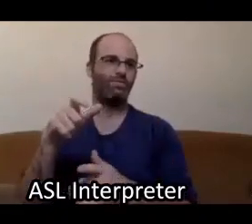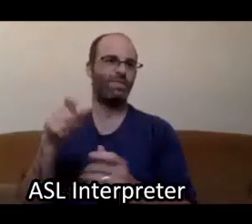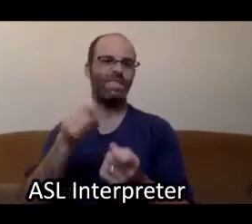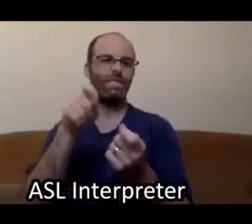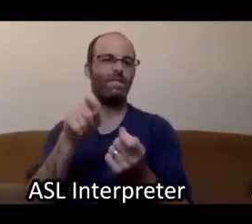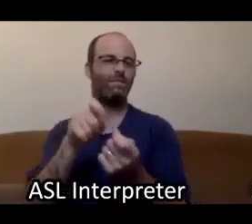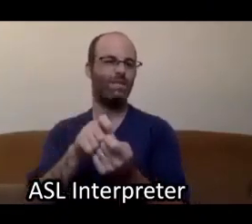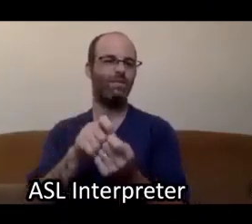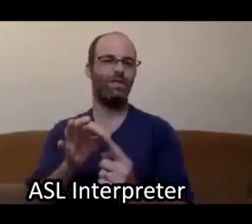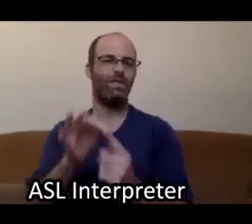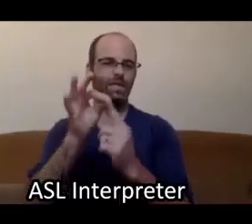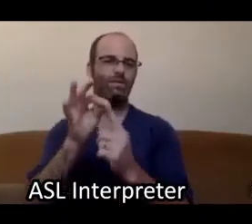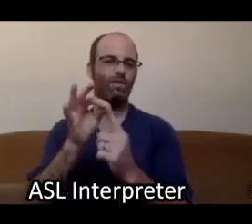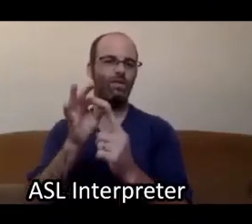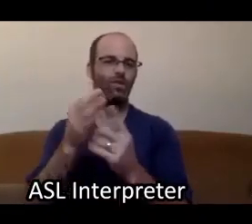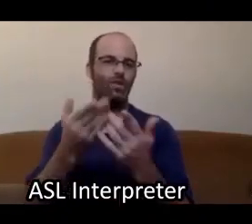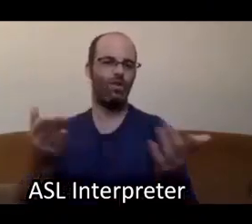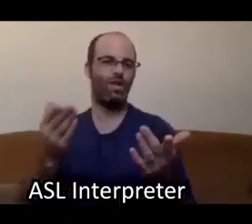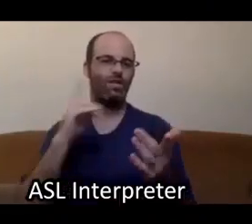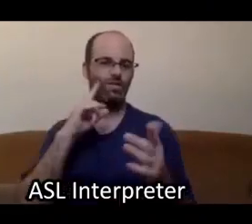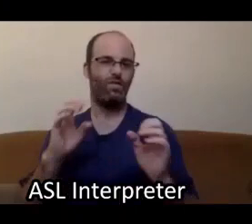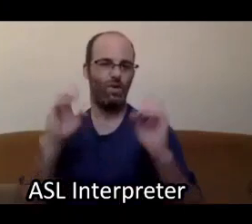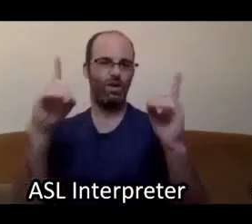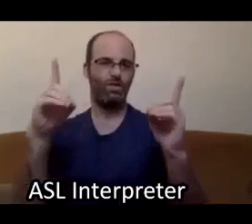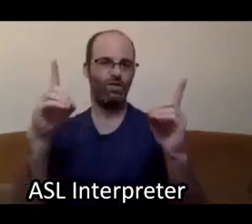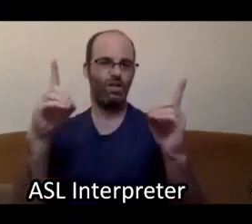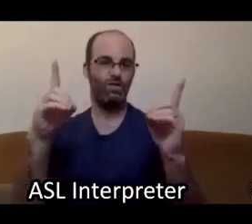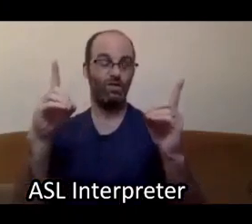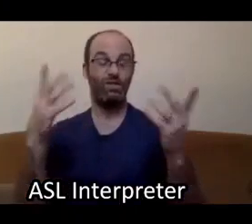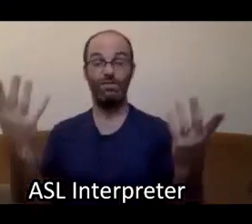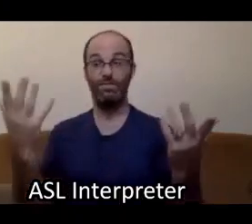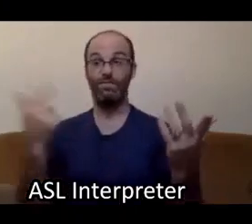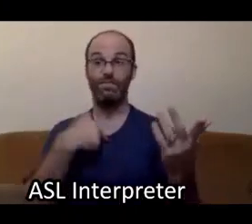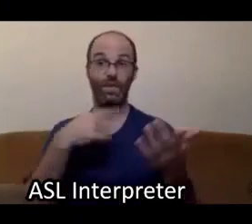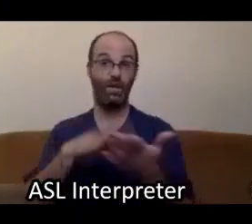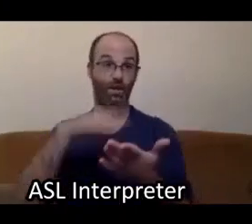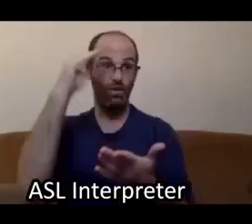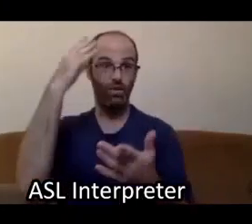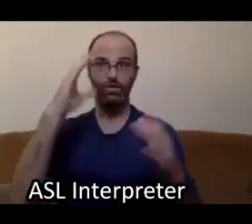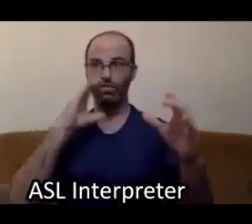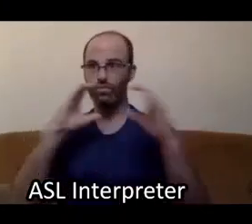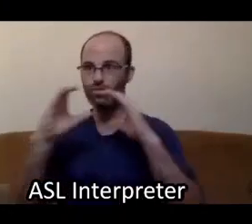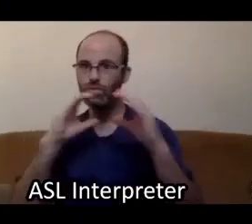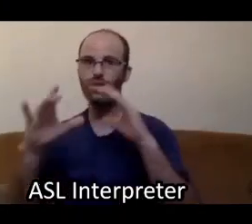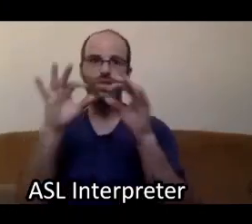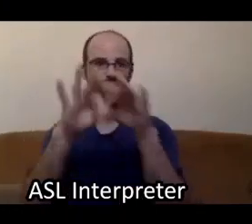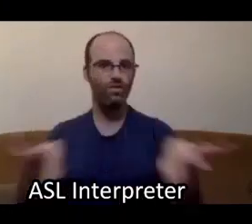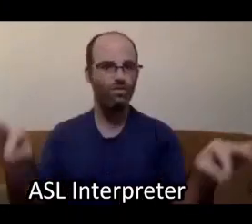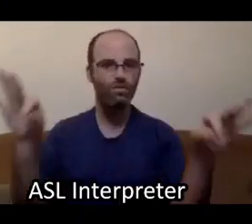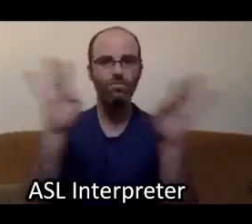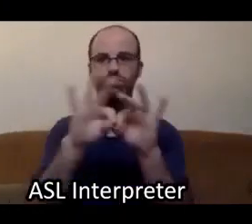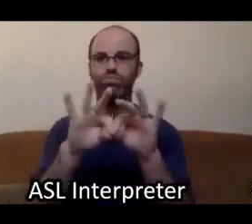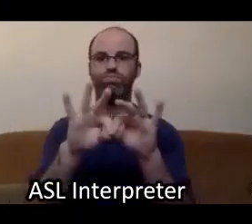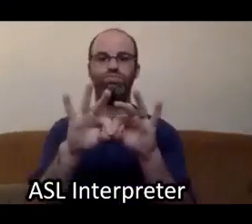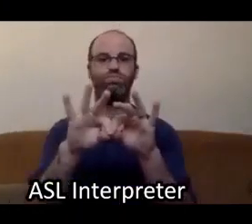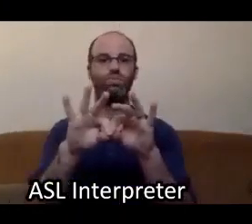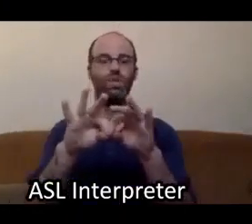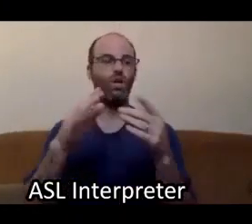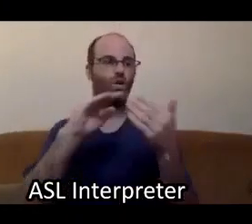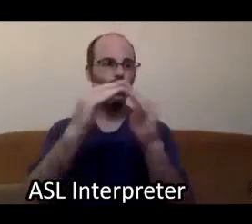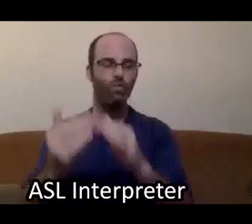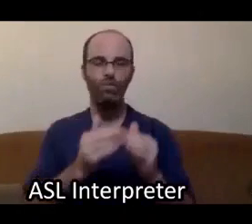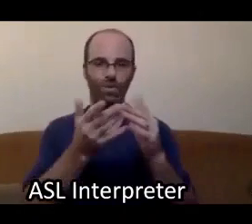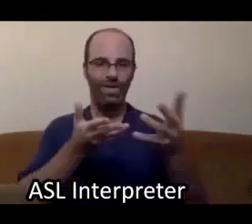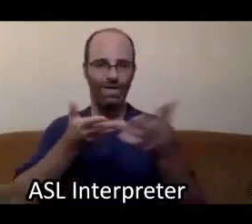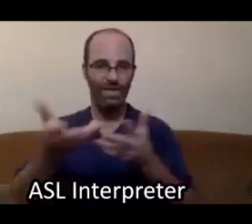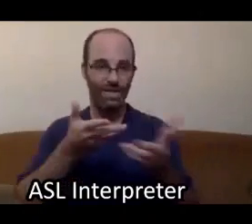And through that job, you realise the importance of communication, from the way information is presented to community engagement. We did a lot